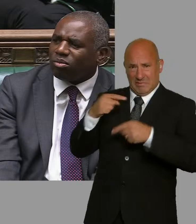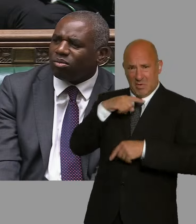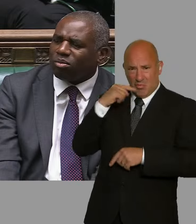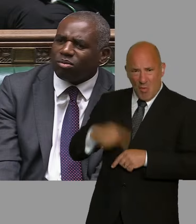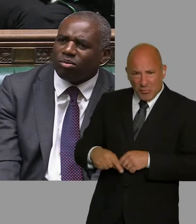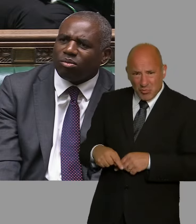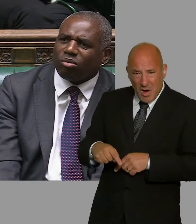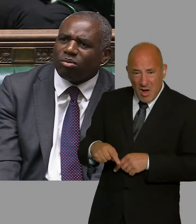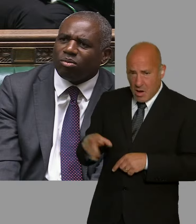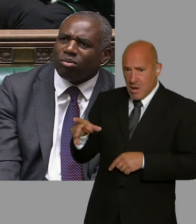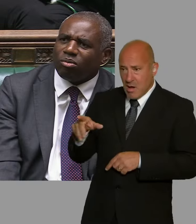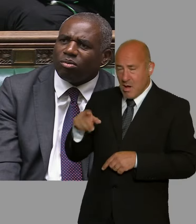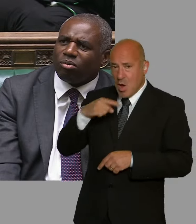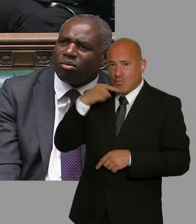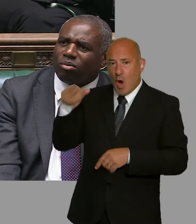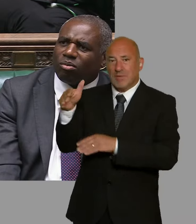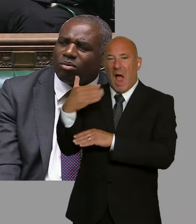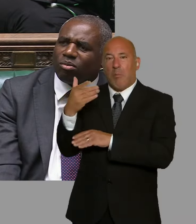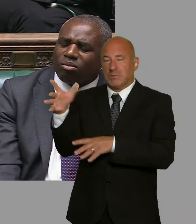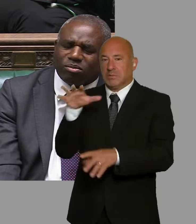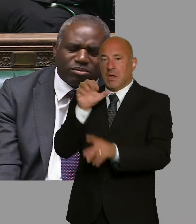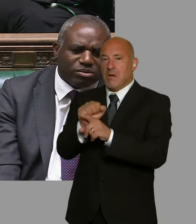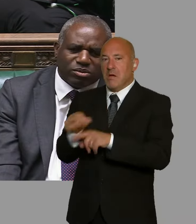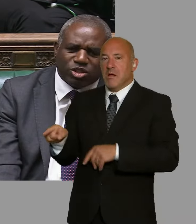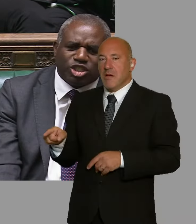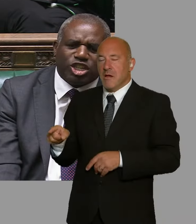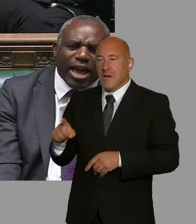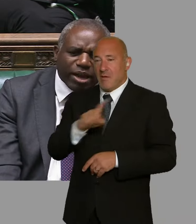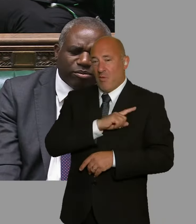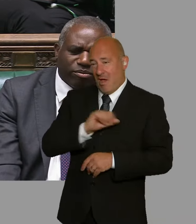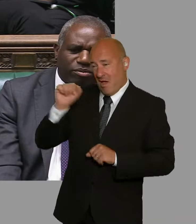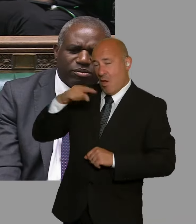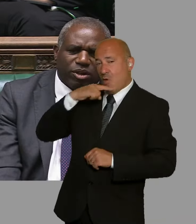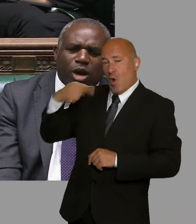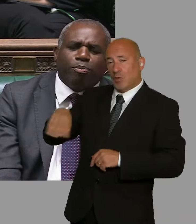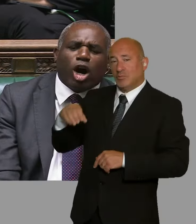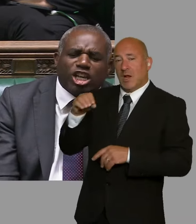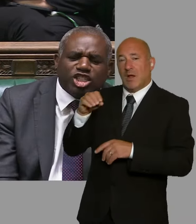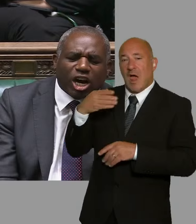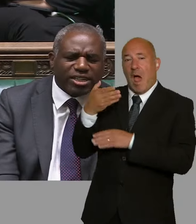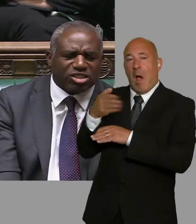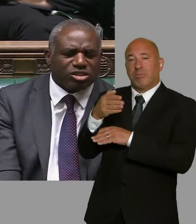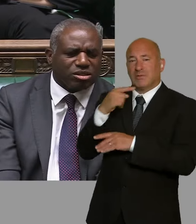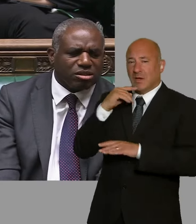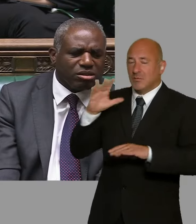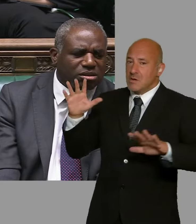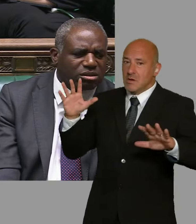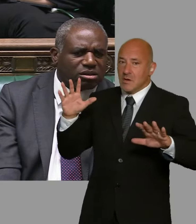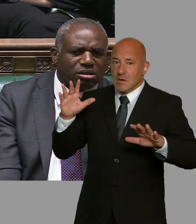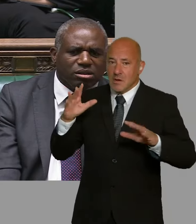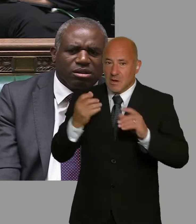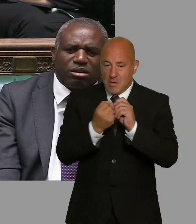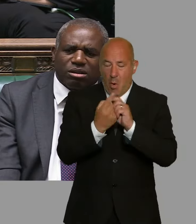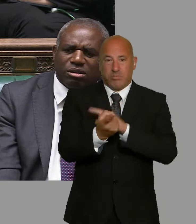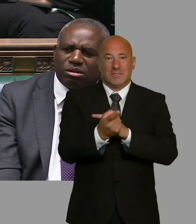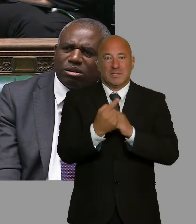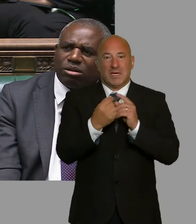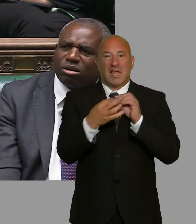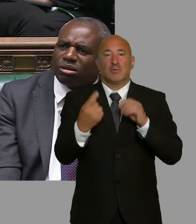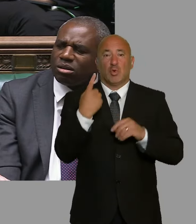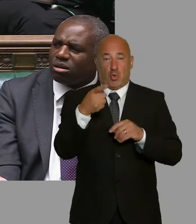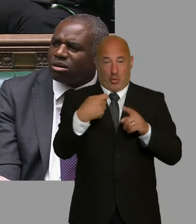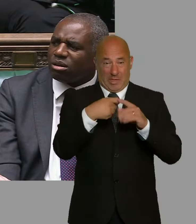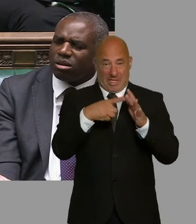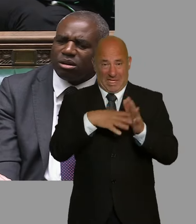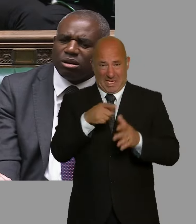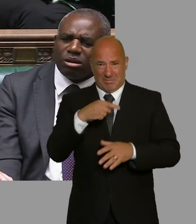indeed fighting a proxy war against Russia on behalf of Western interests. And they went on to say the illegitimate Kyiv regime, created,